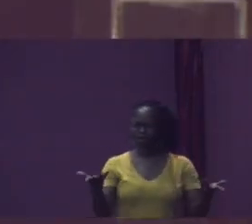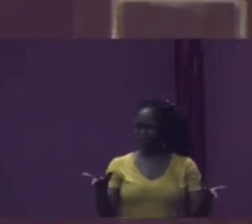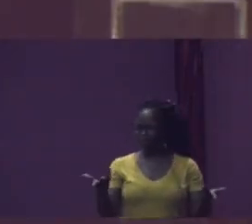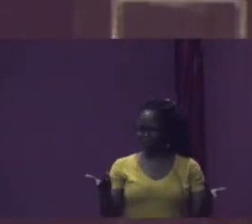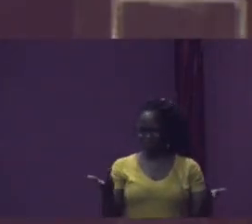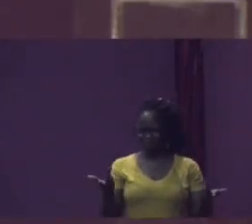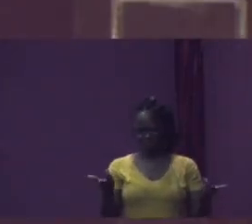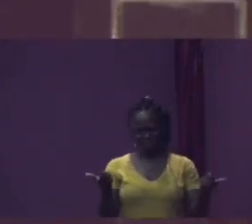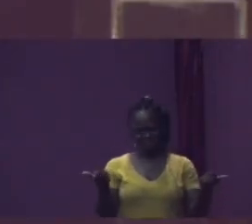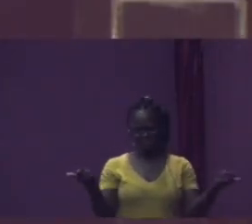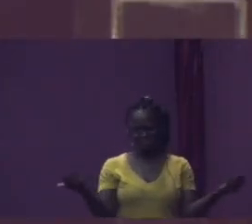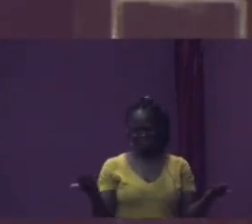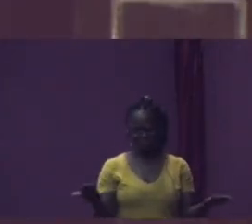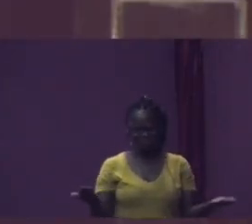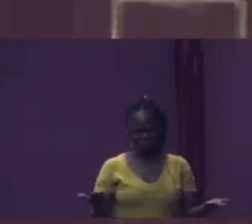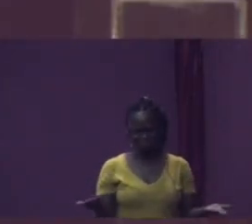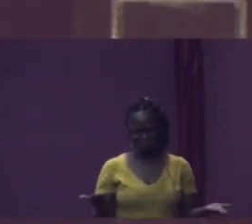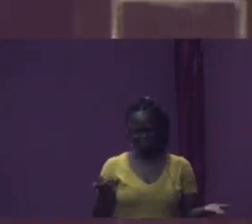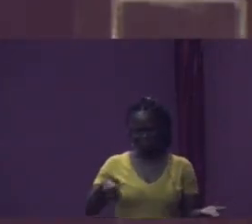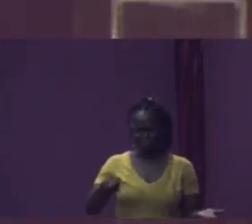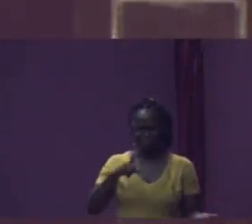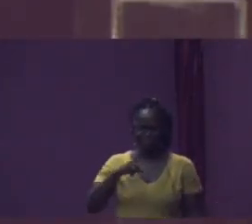that.